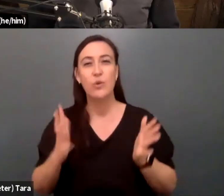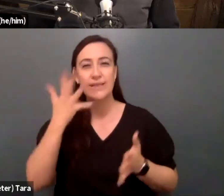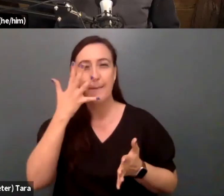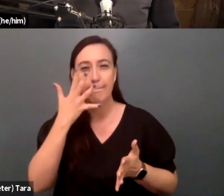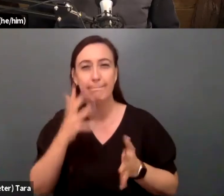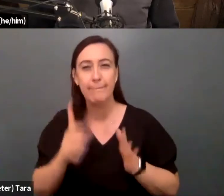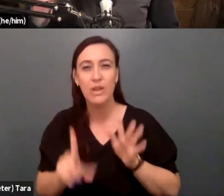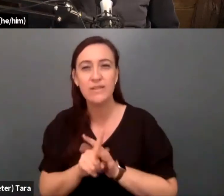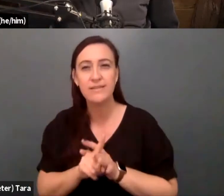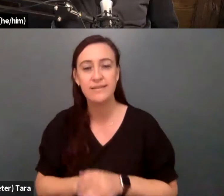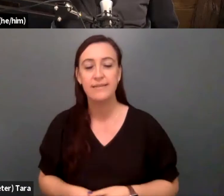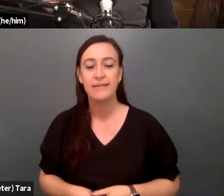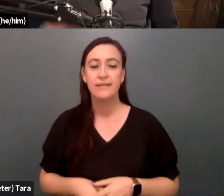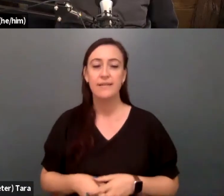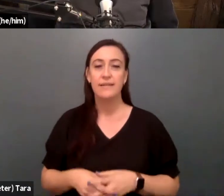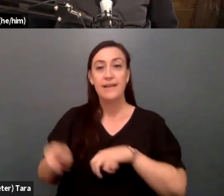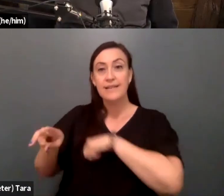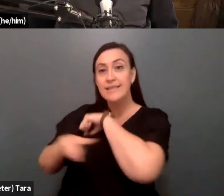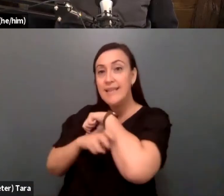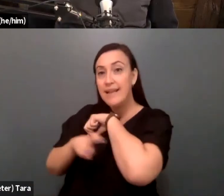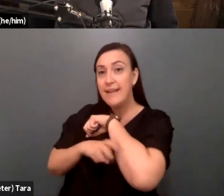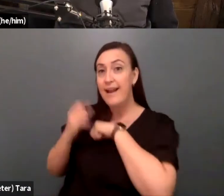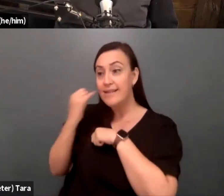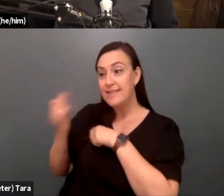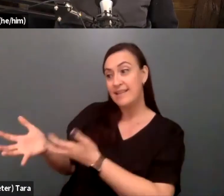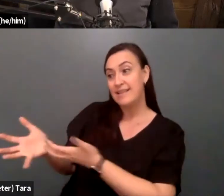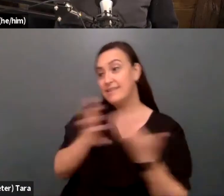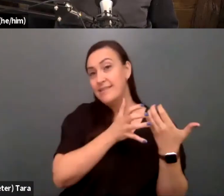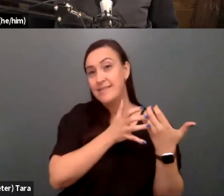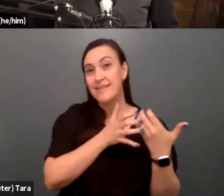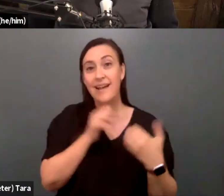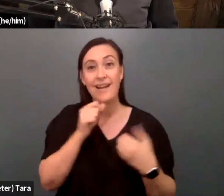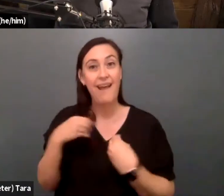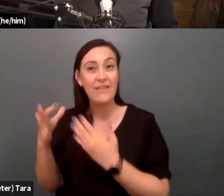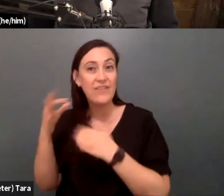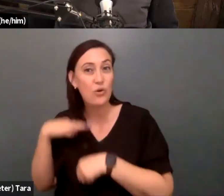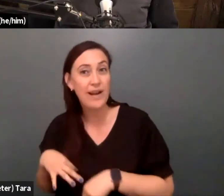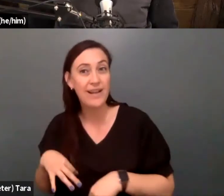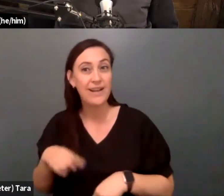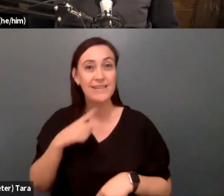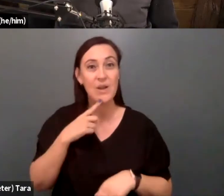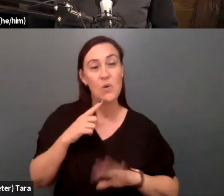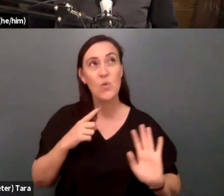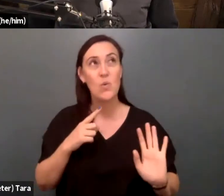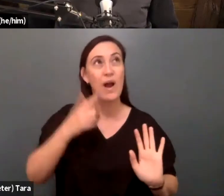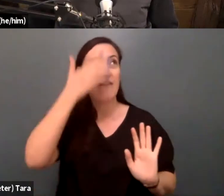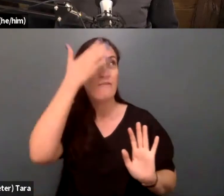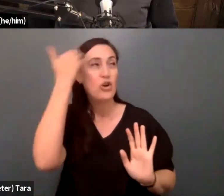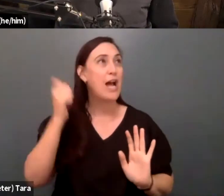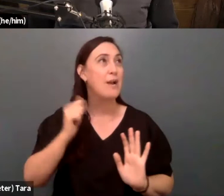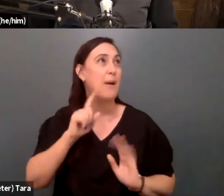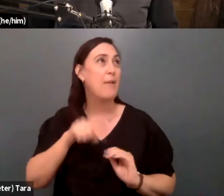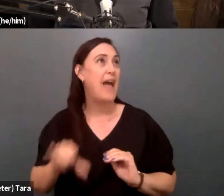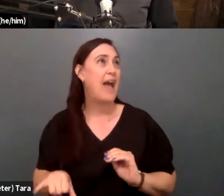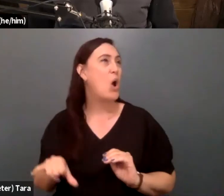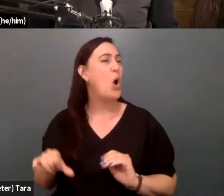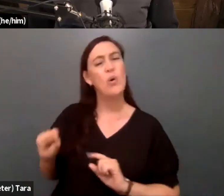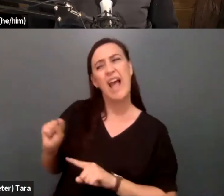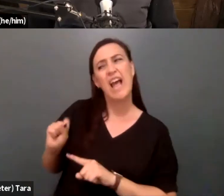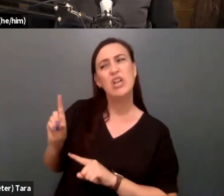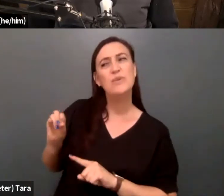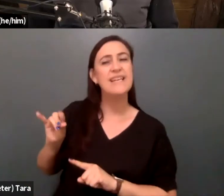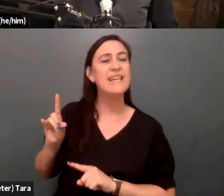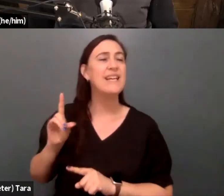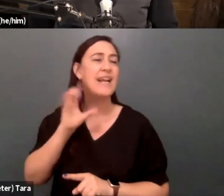The stealing of ideas, the not giving credit, I forgot. Oh, yes, you did do that, didn't